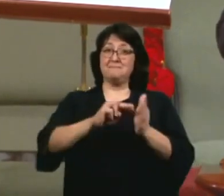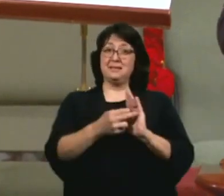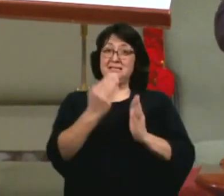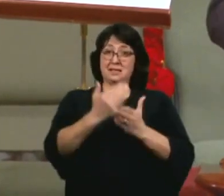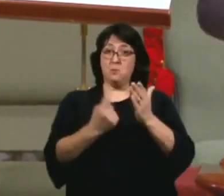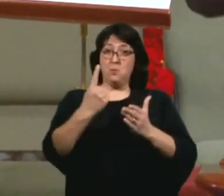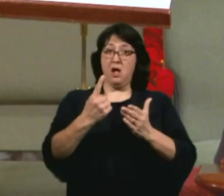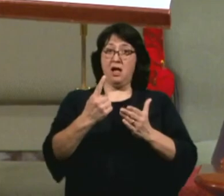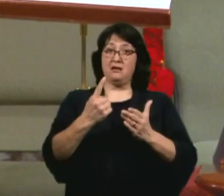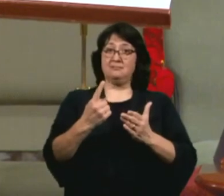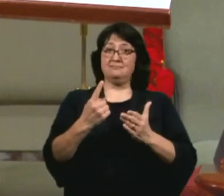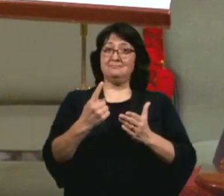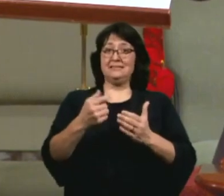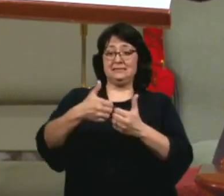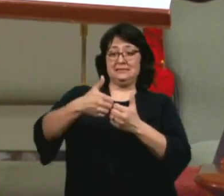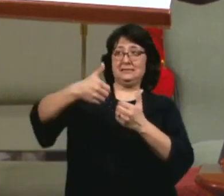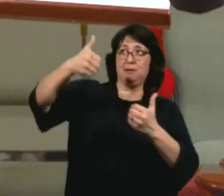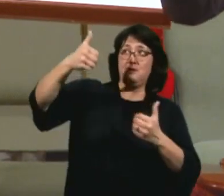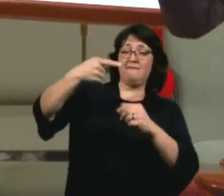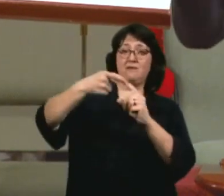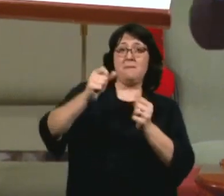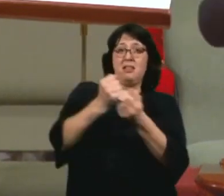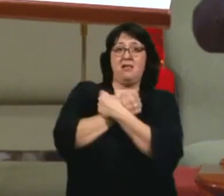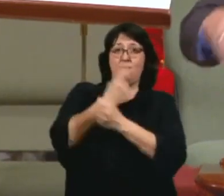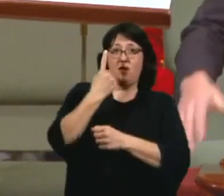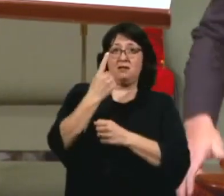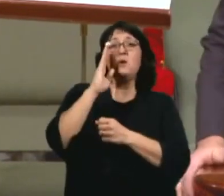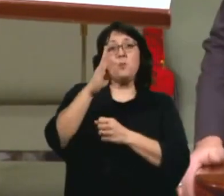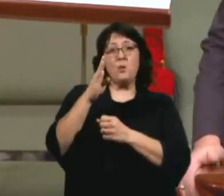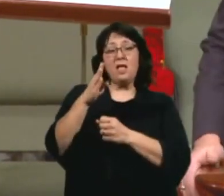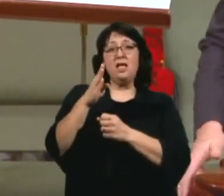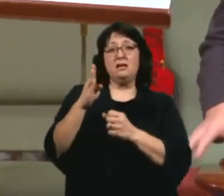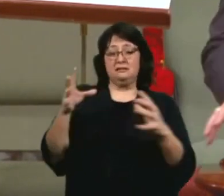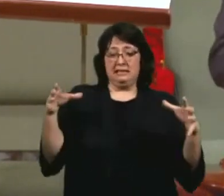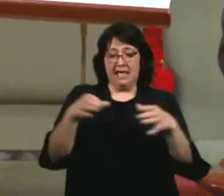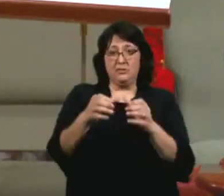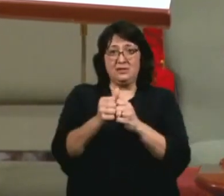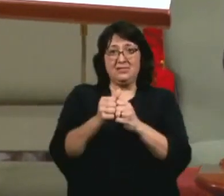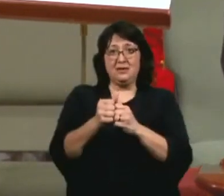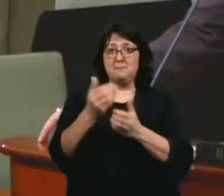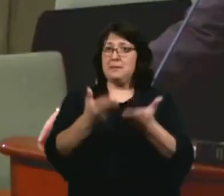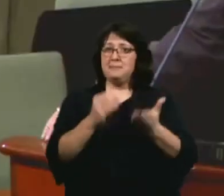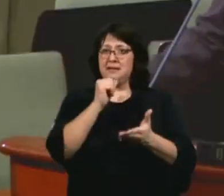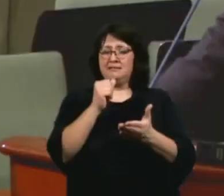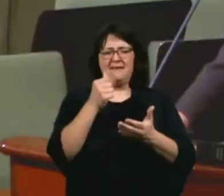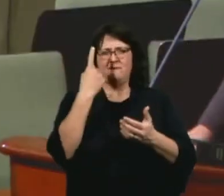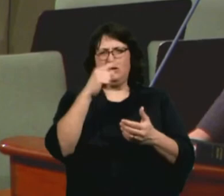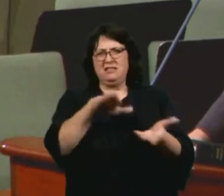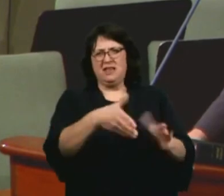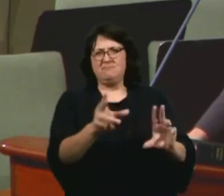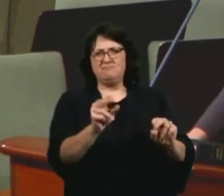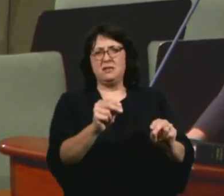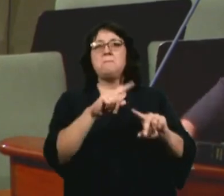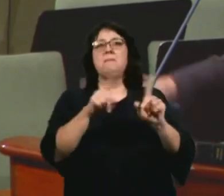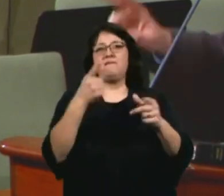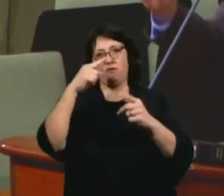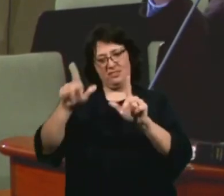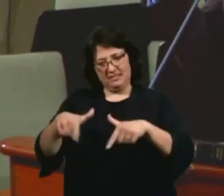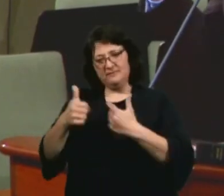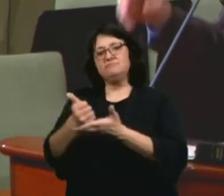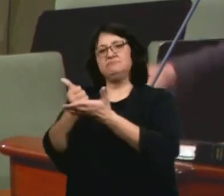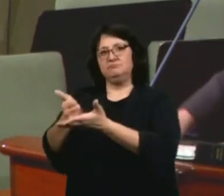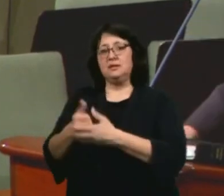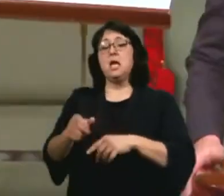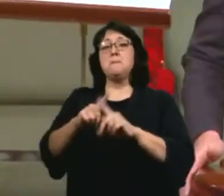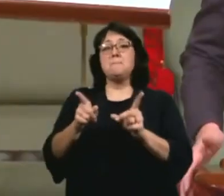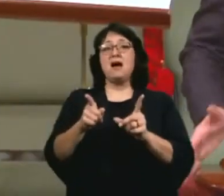been separated from their loved ones, and they're going to gather together, not necessarily for the dead, but for the living. But there's a second